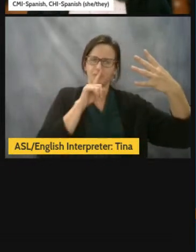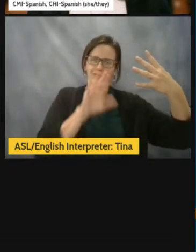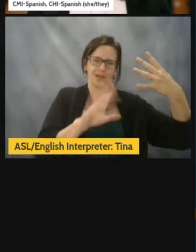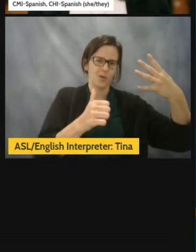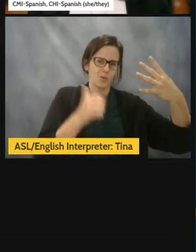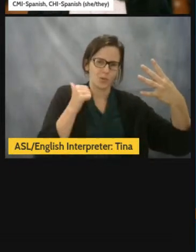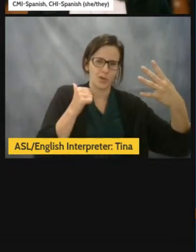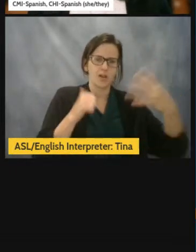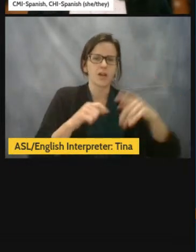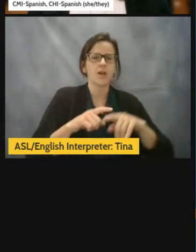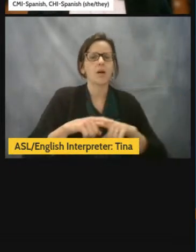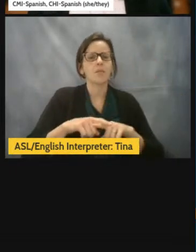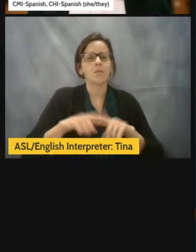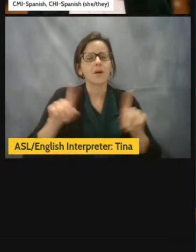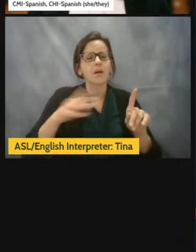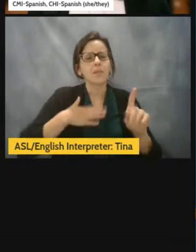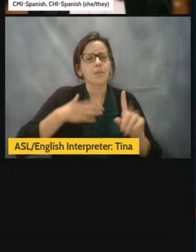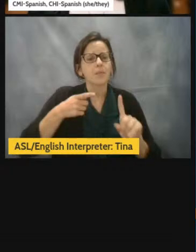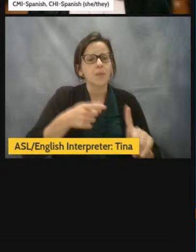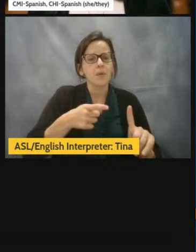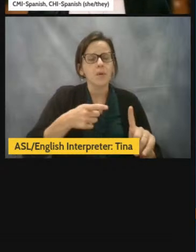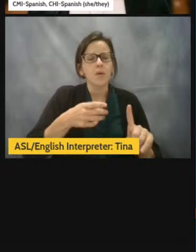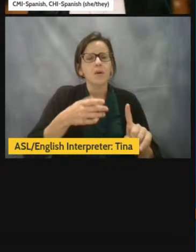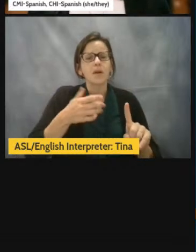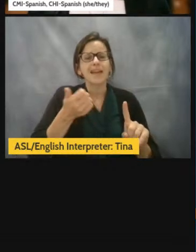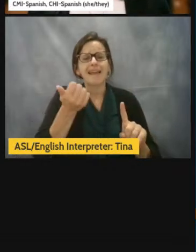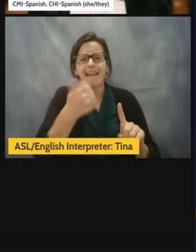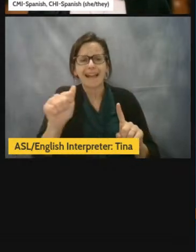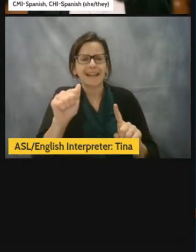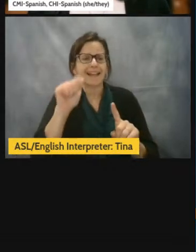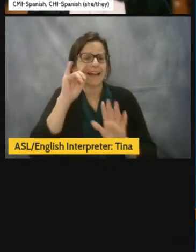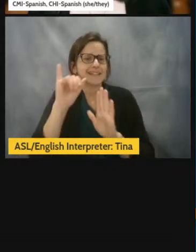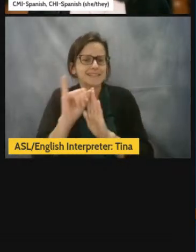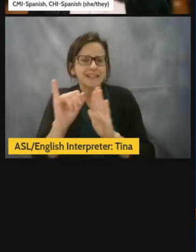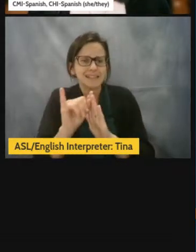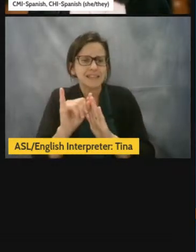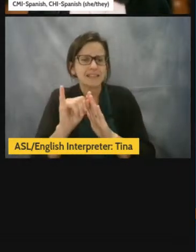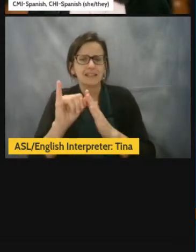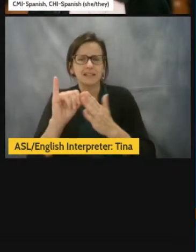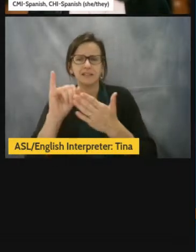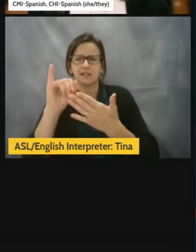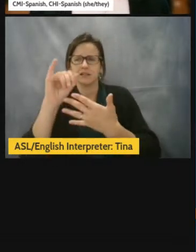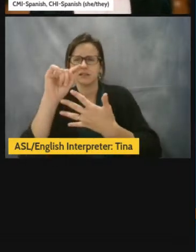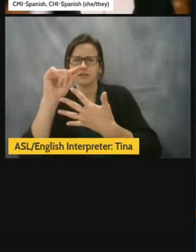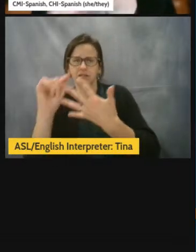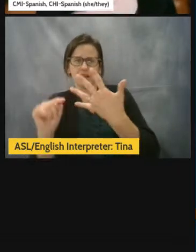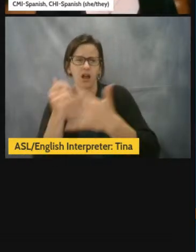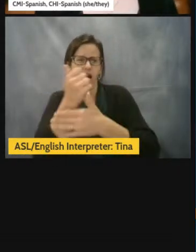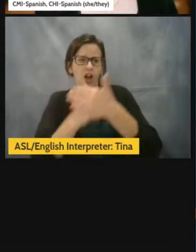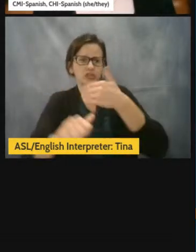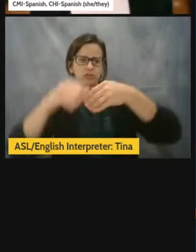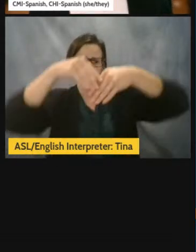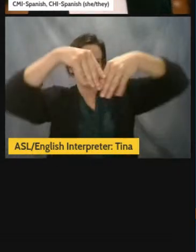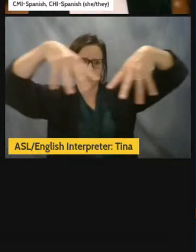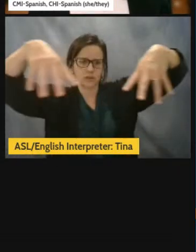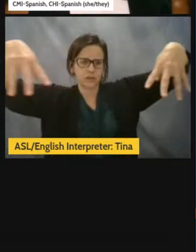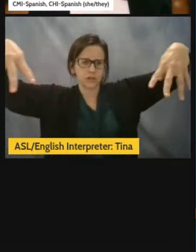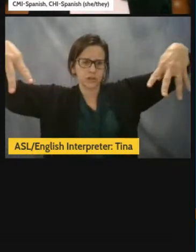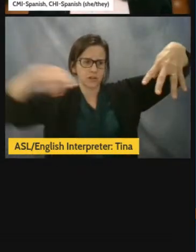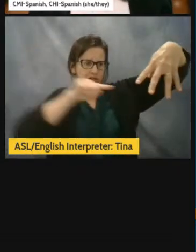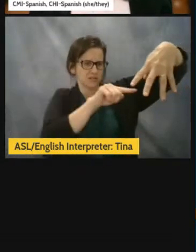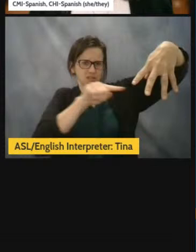Any one or more of the umbrella of the identities that fall under this umbrella. So now that we have